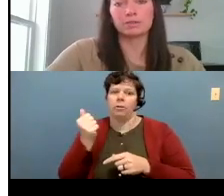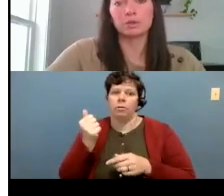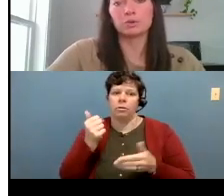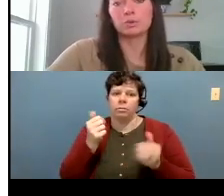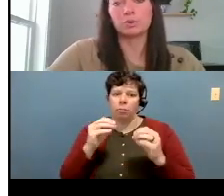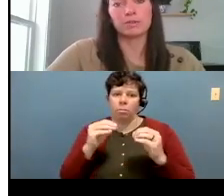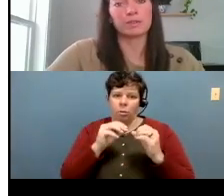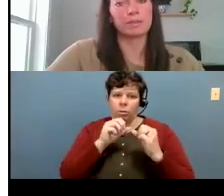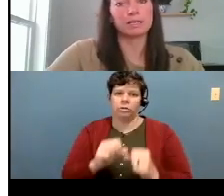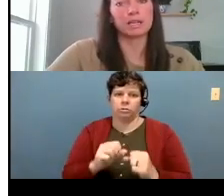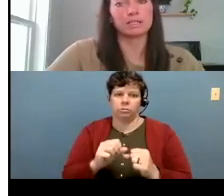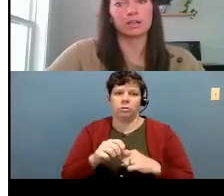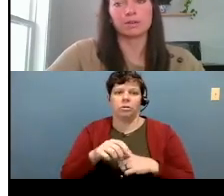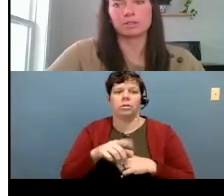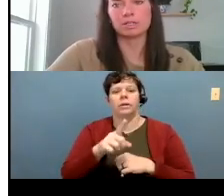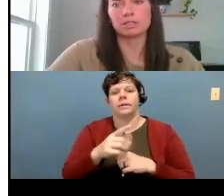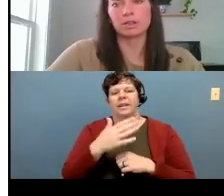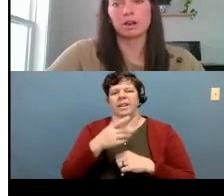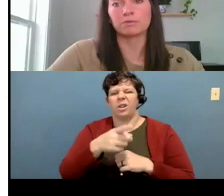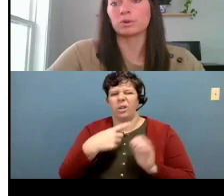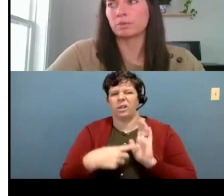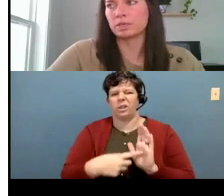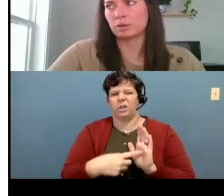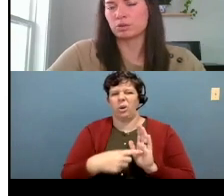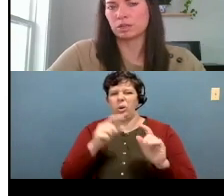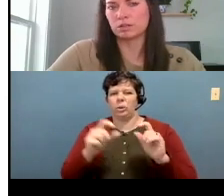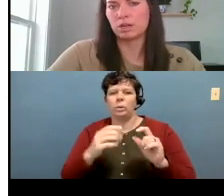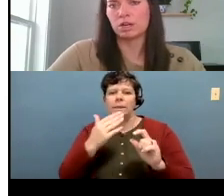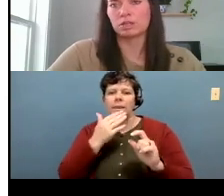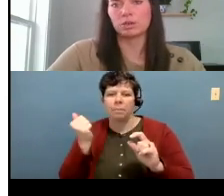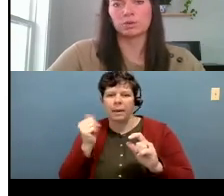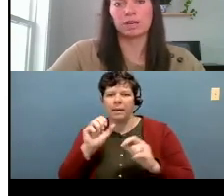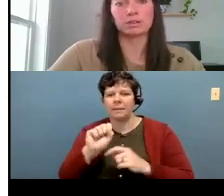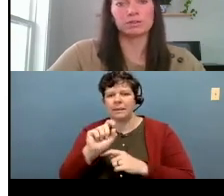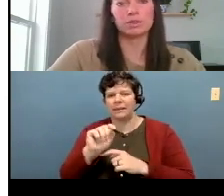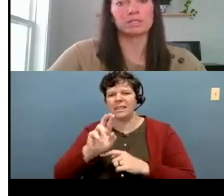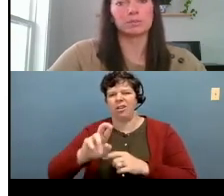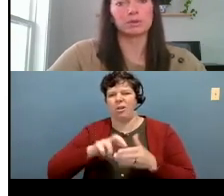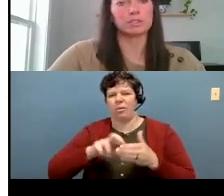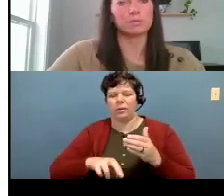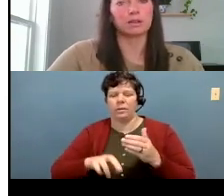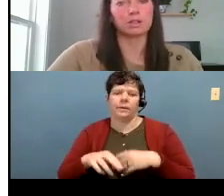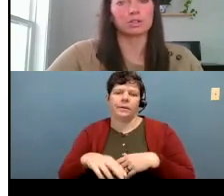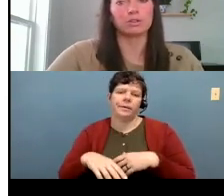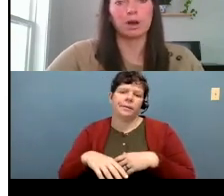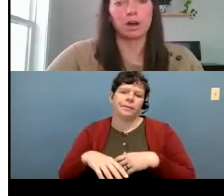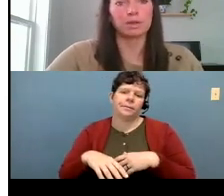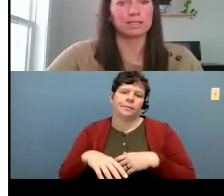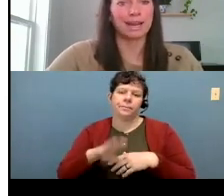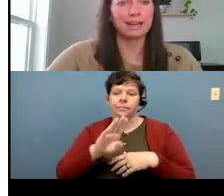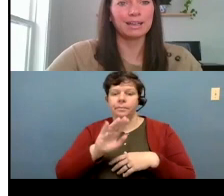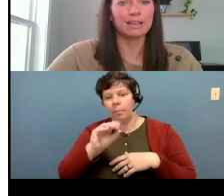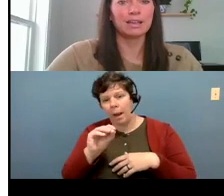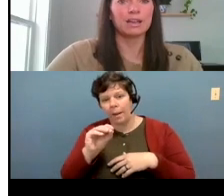relatives who will provide the best STR references for the missing person. So they include the missing person's biological mom